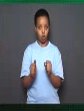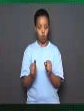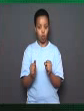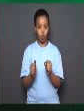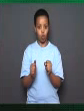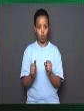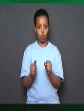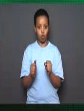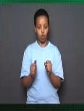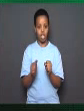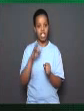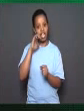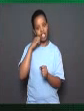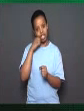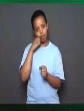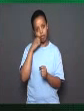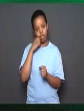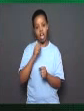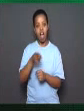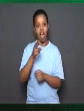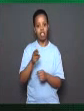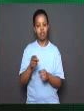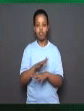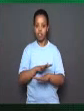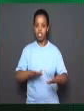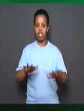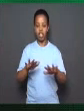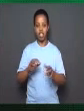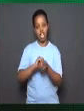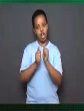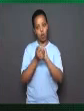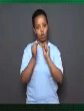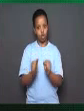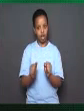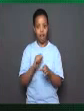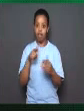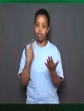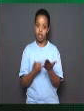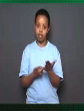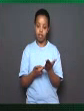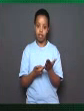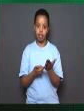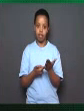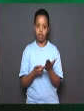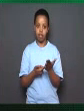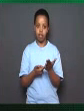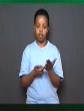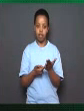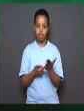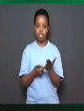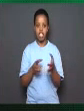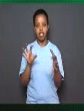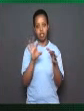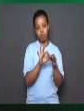shape of an enzyme's active site, thus preventing it from